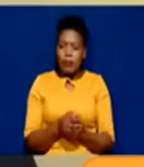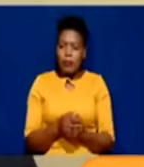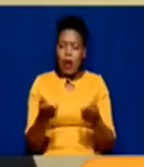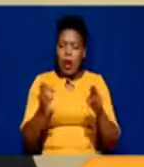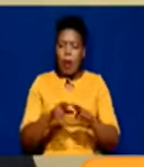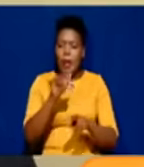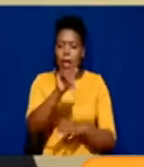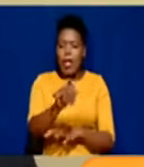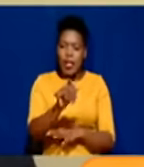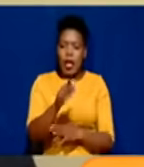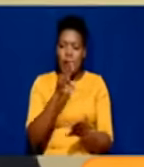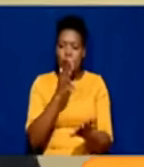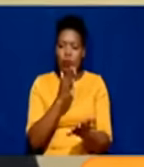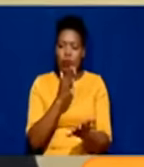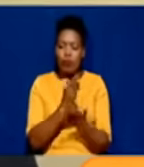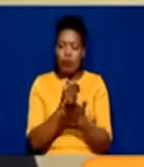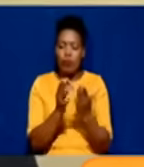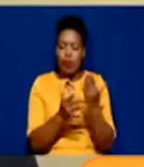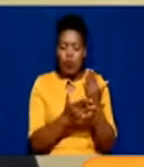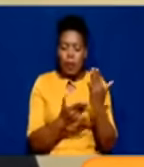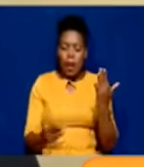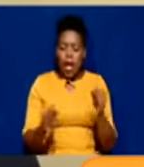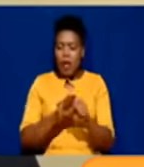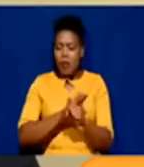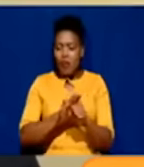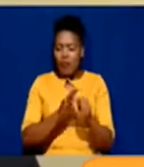actually was extensive bleeding.